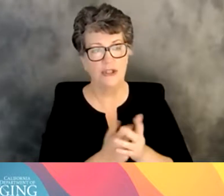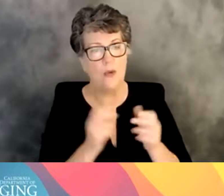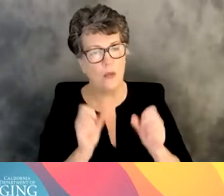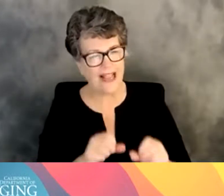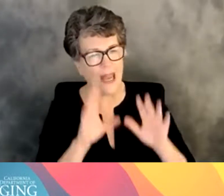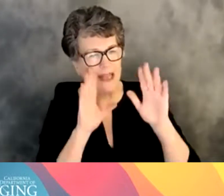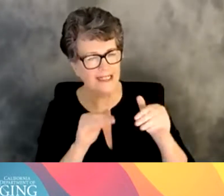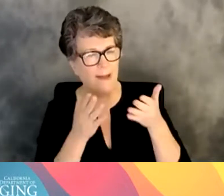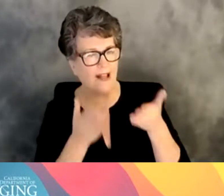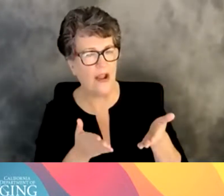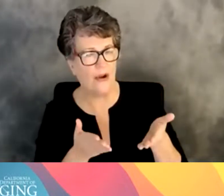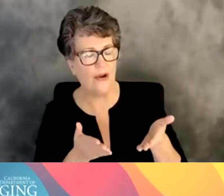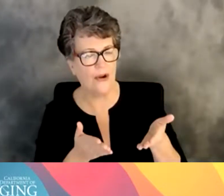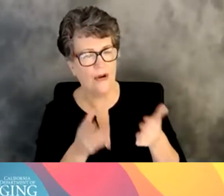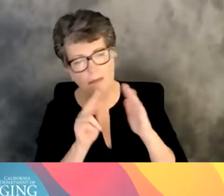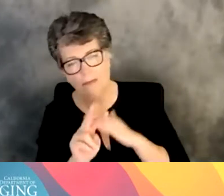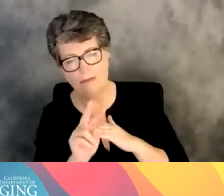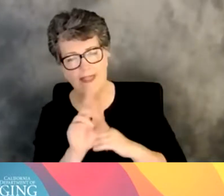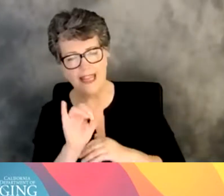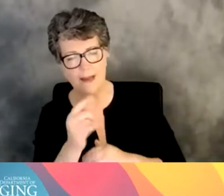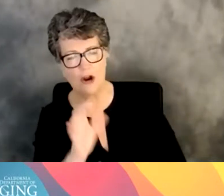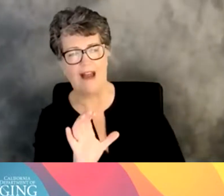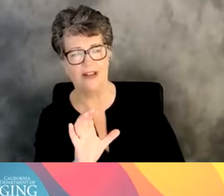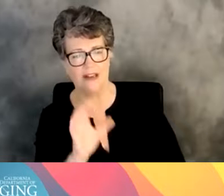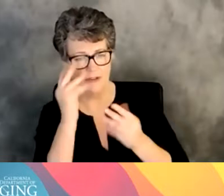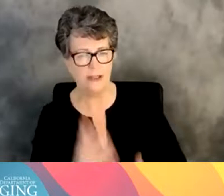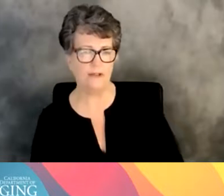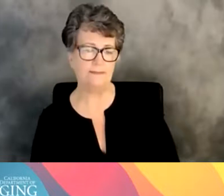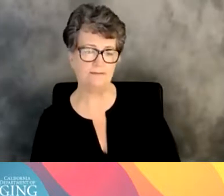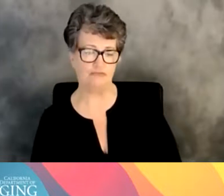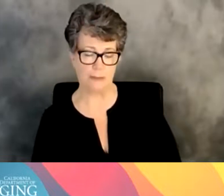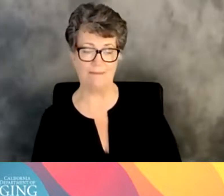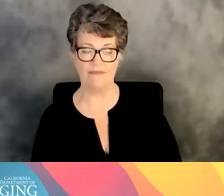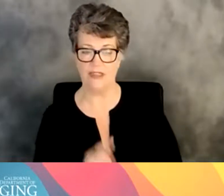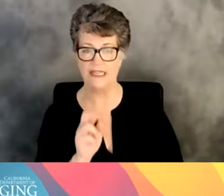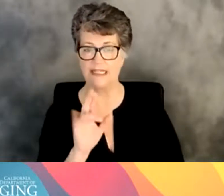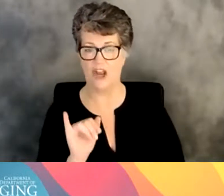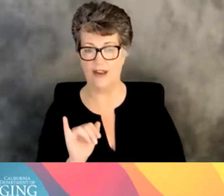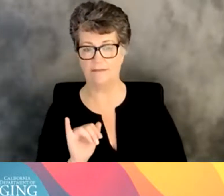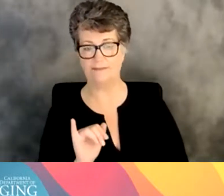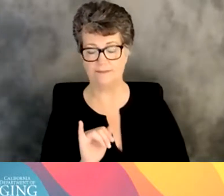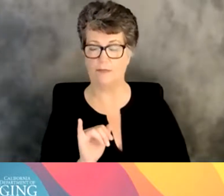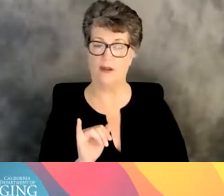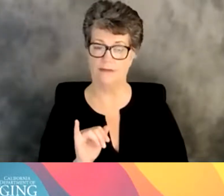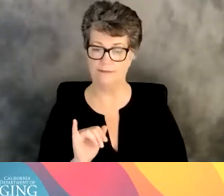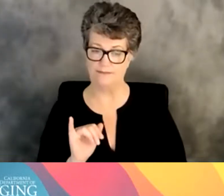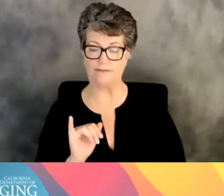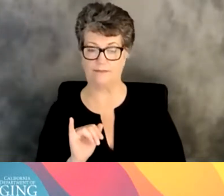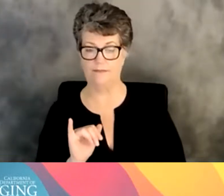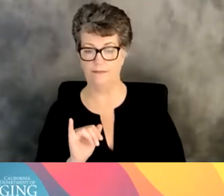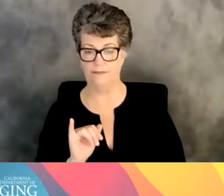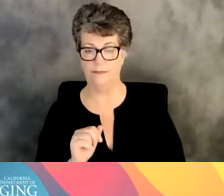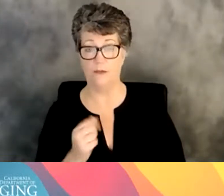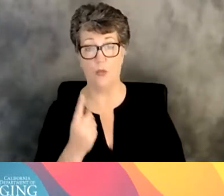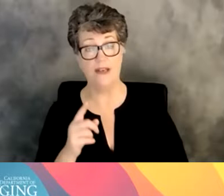expect there in that demographic piece? Well, one of the